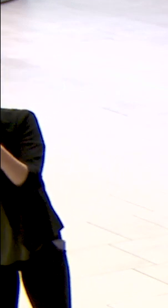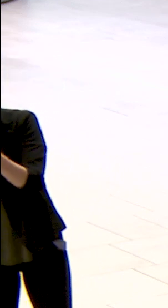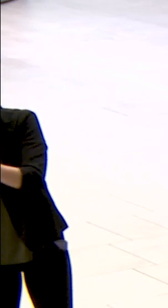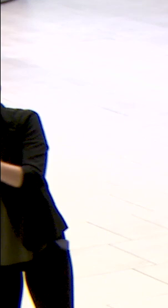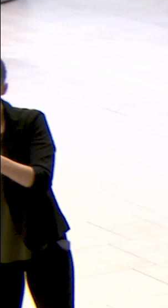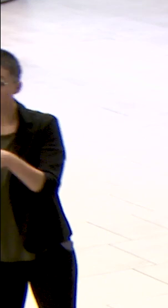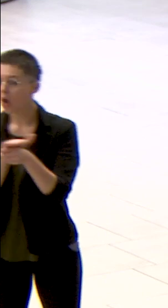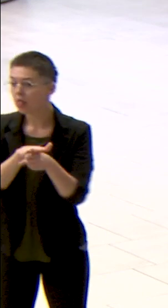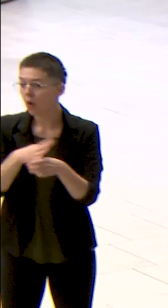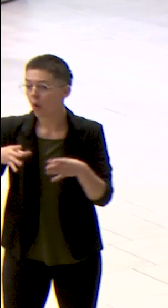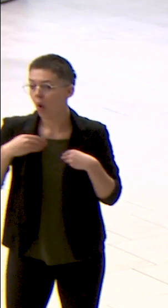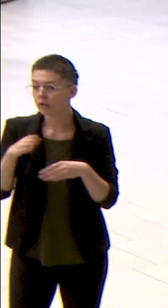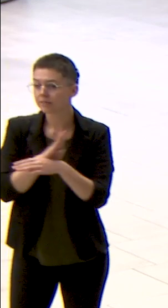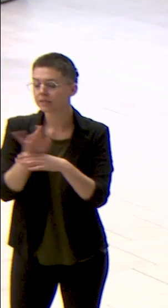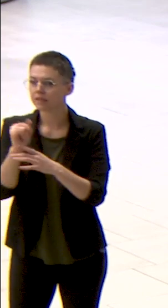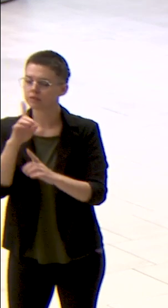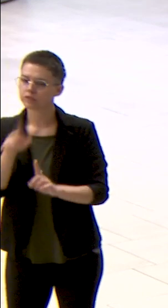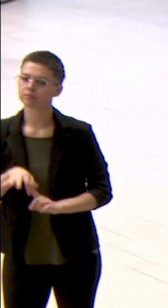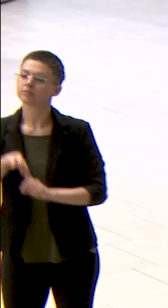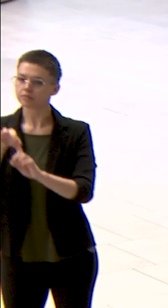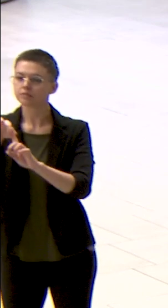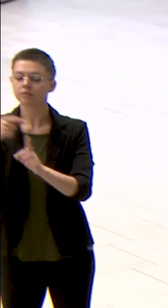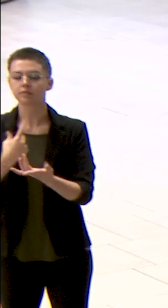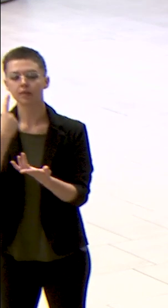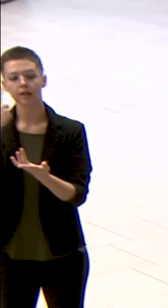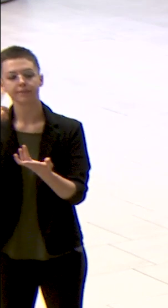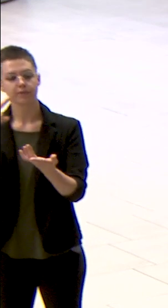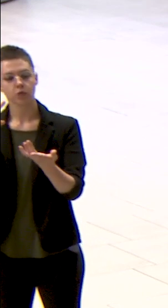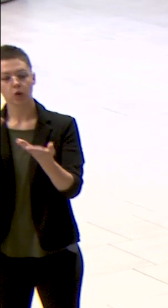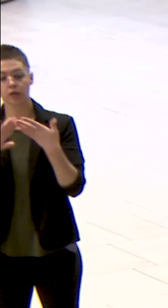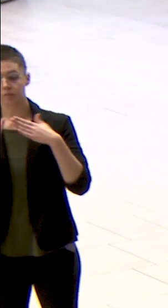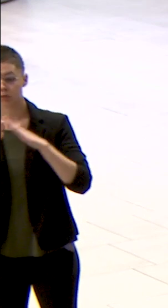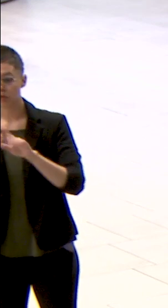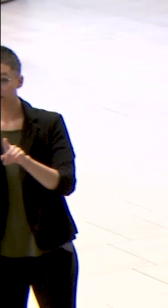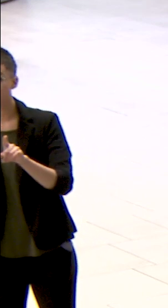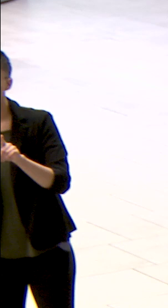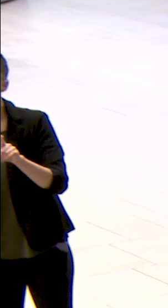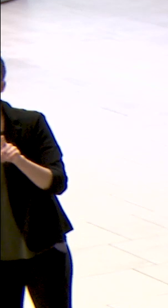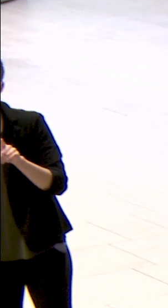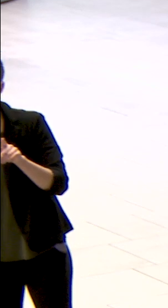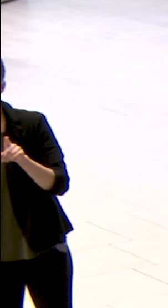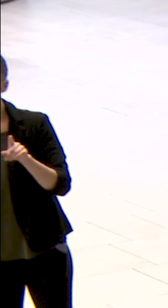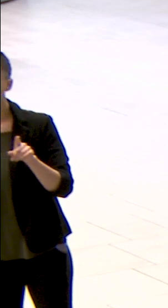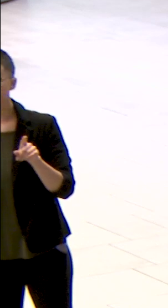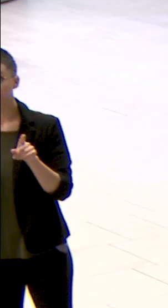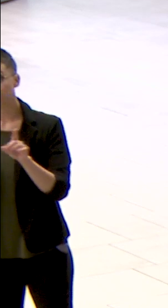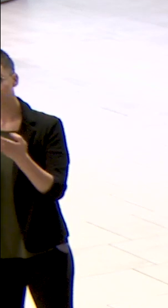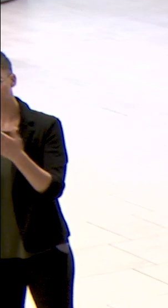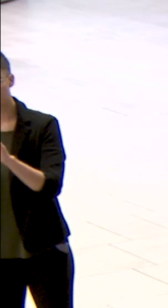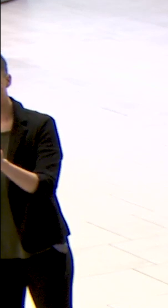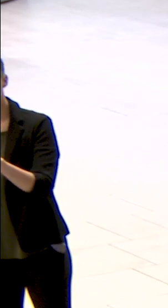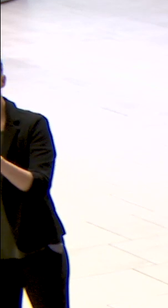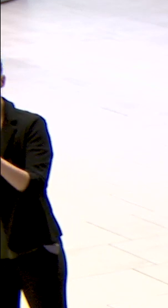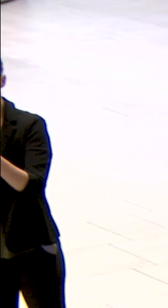business? Like, there's an affinity there. And I think, you know, especially for, I think, communities of color, you know, it's